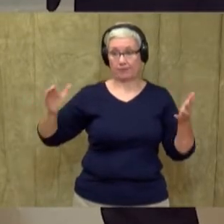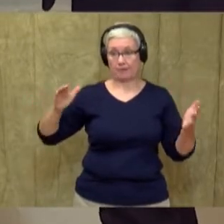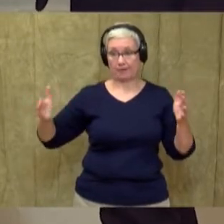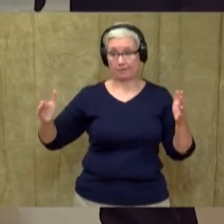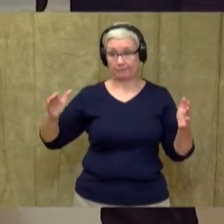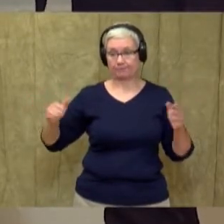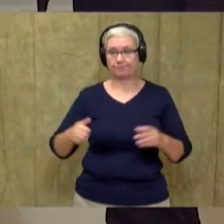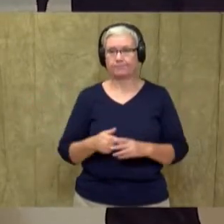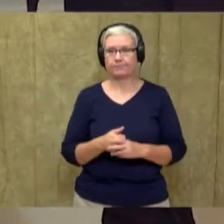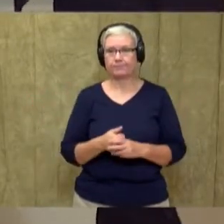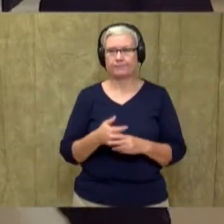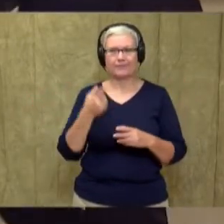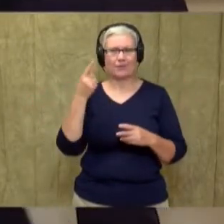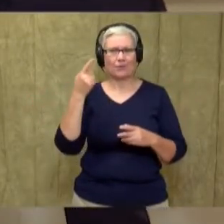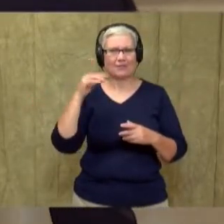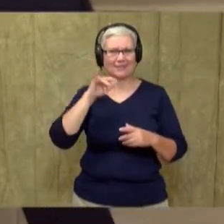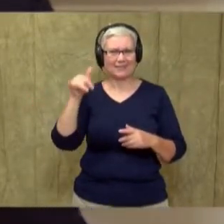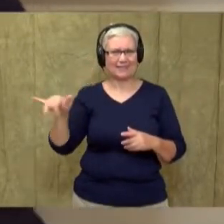exist here